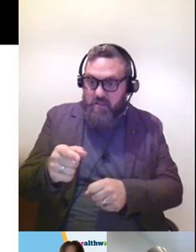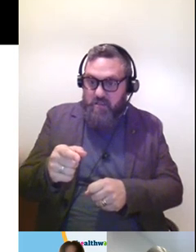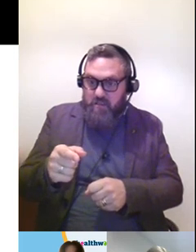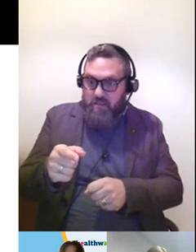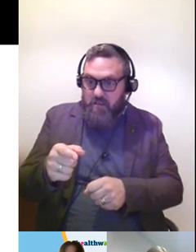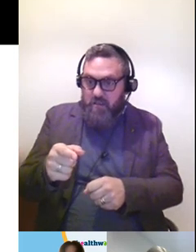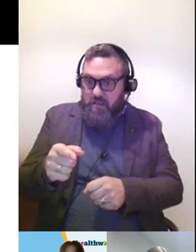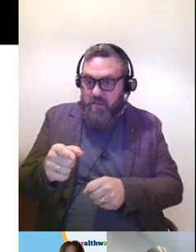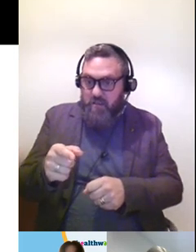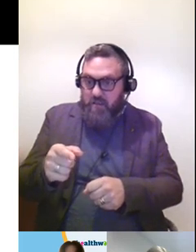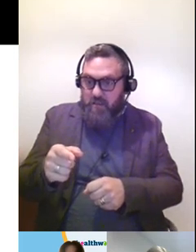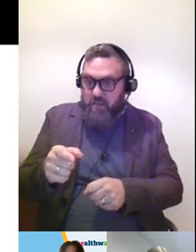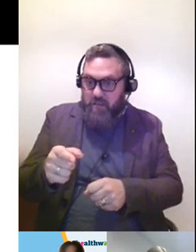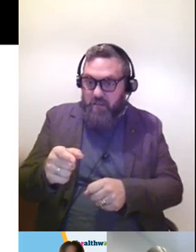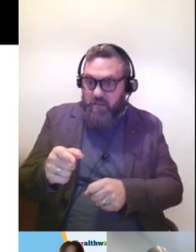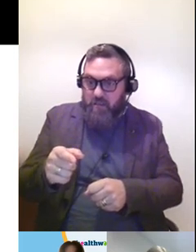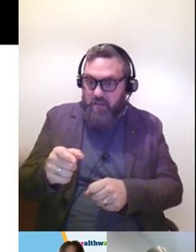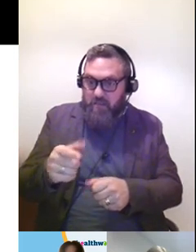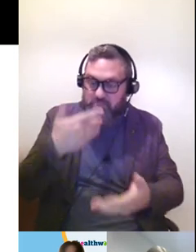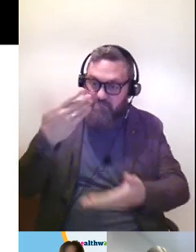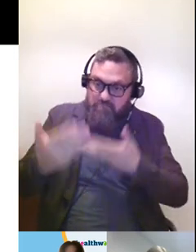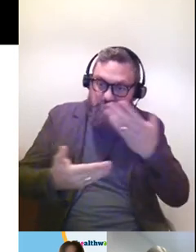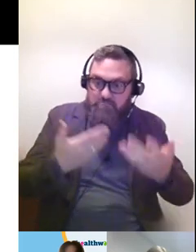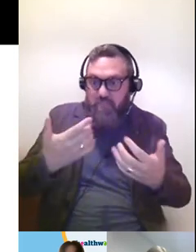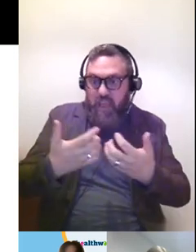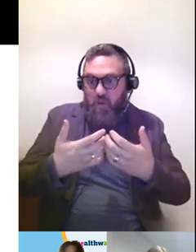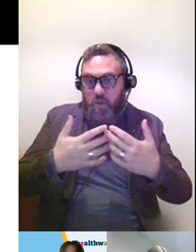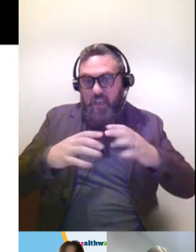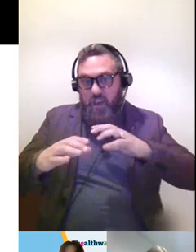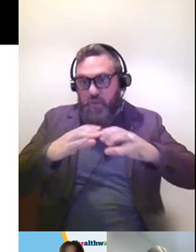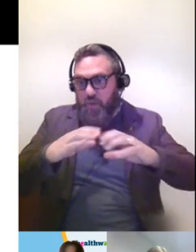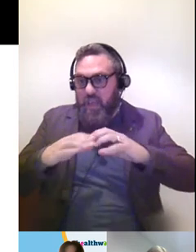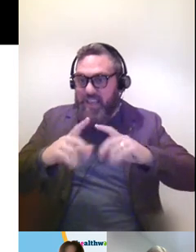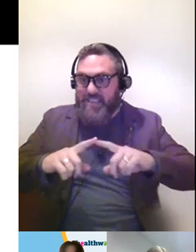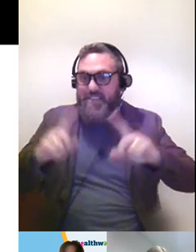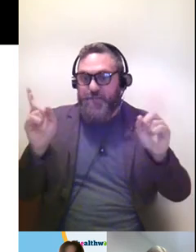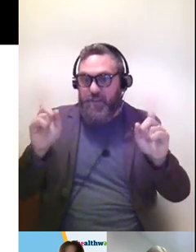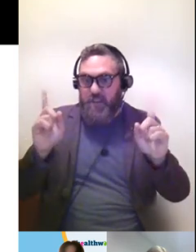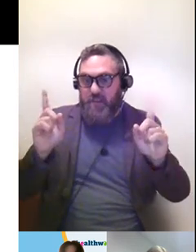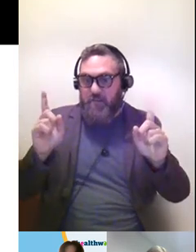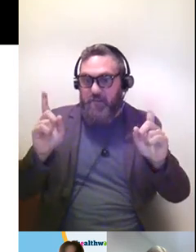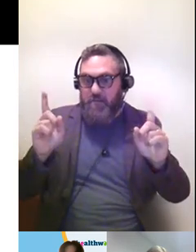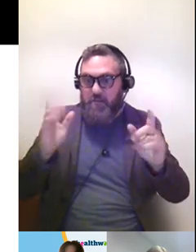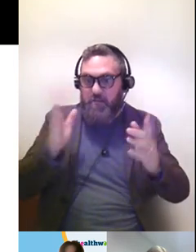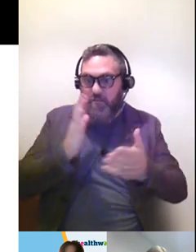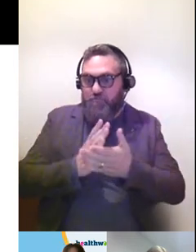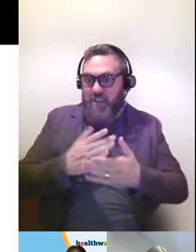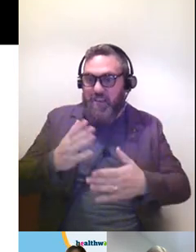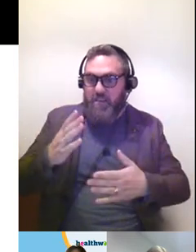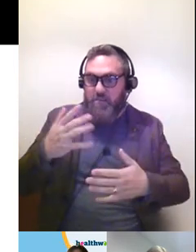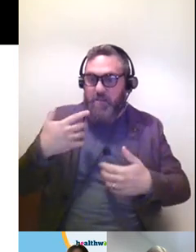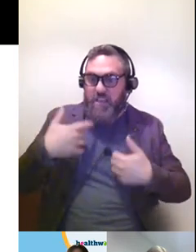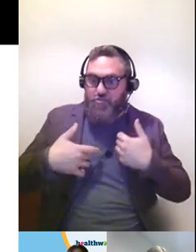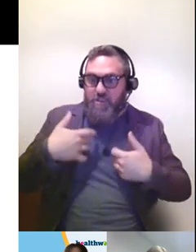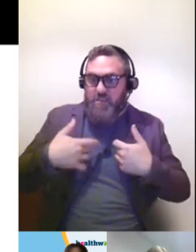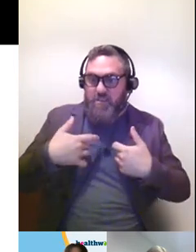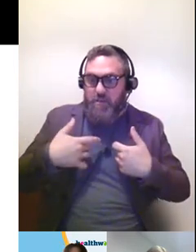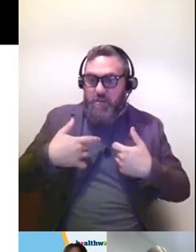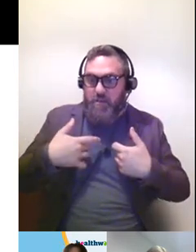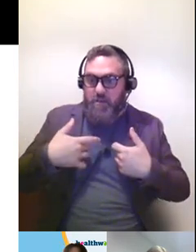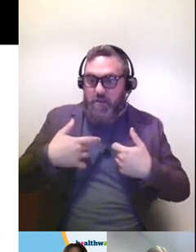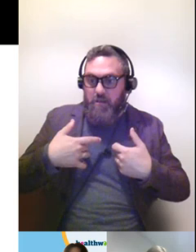if there's something that we need to communicate differently in the way that we've written the strategy. I'm really interested in hearing